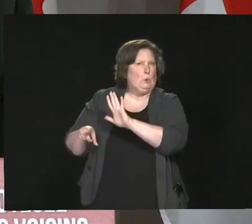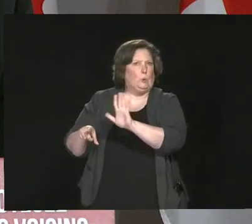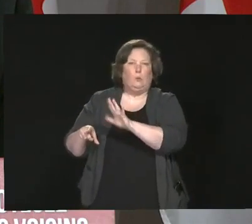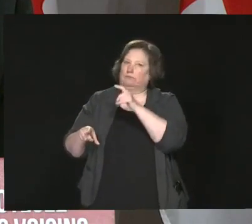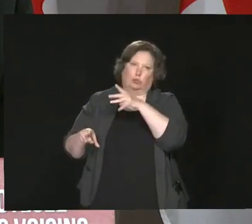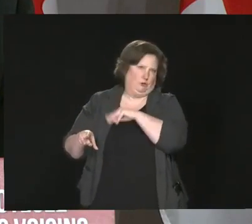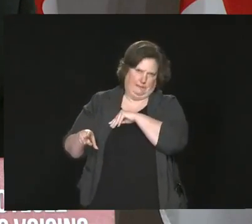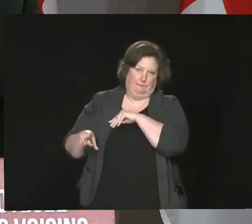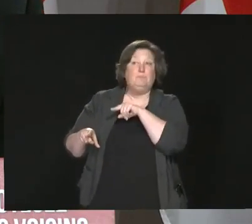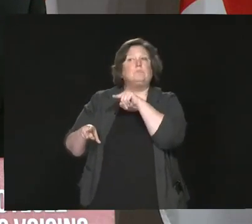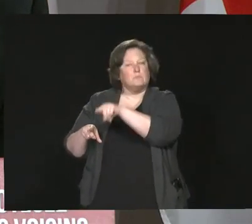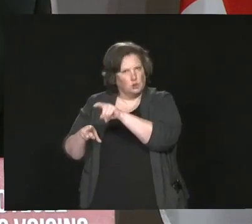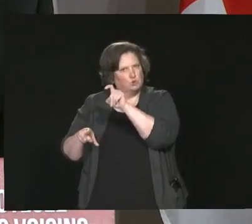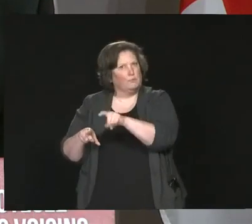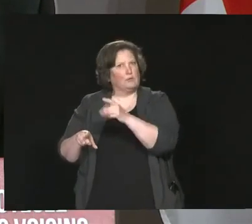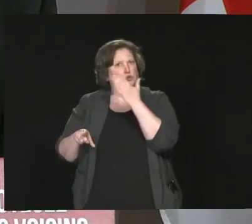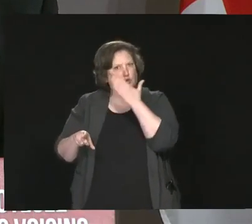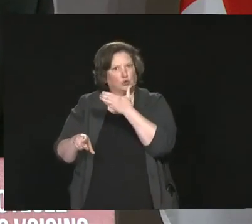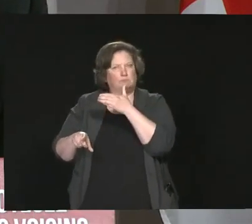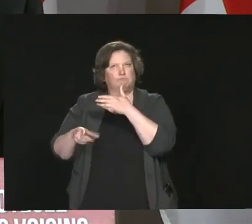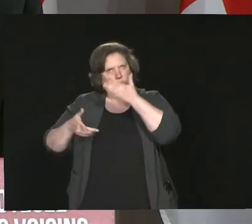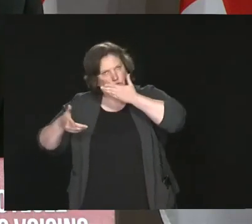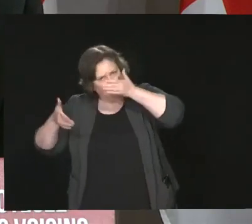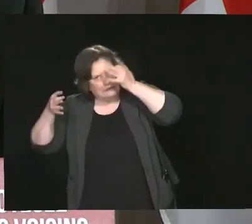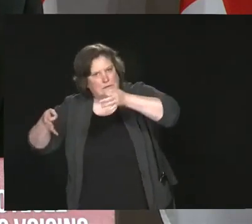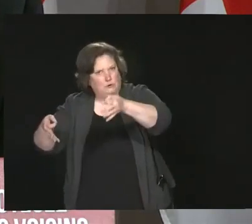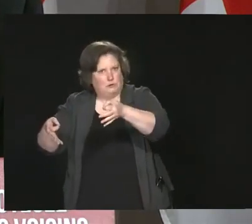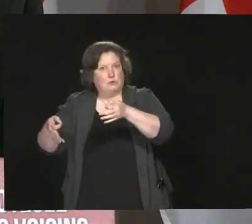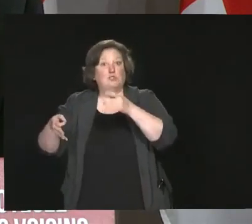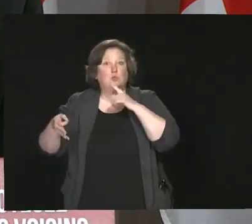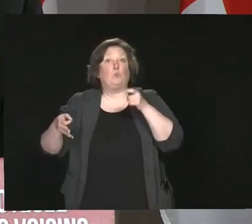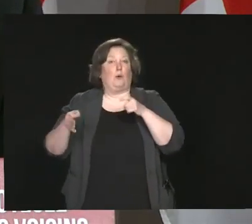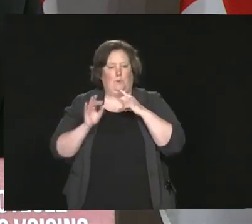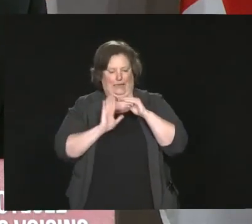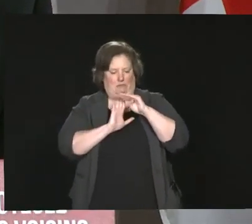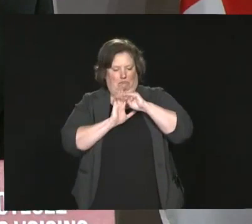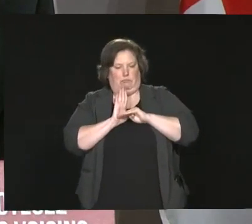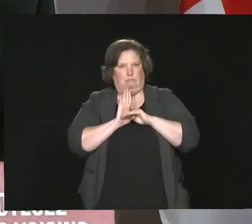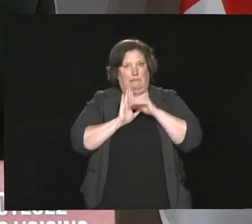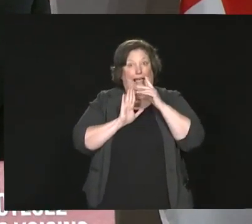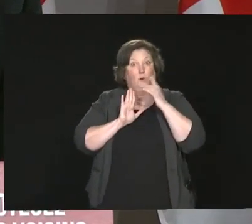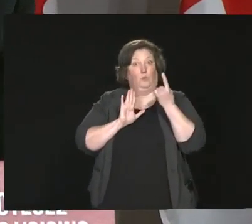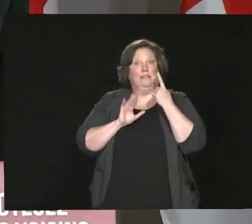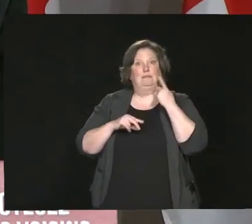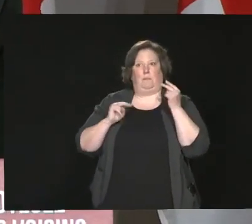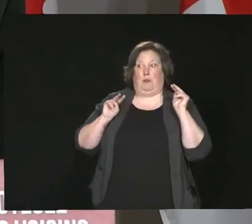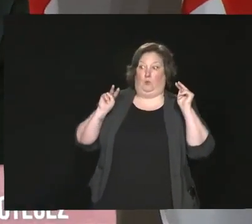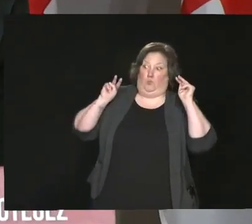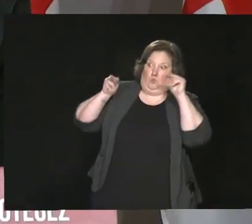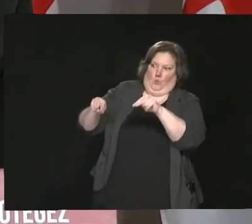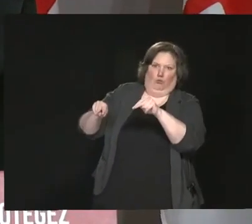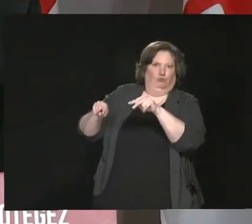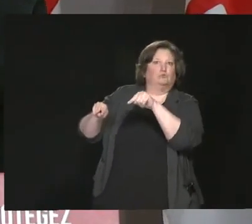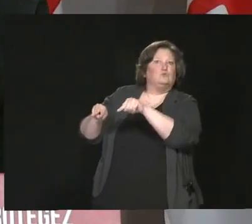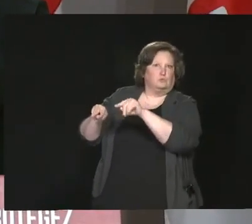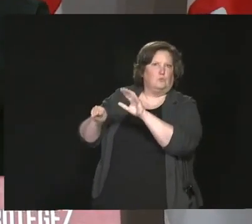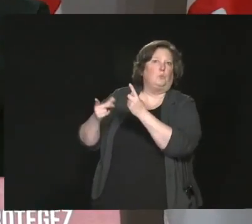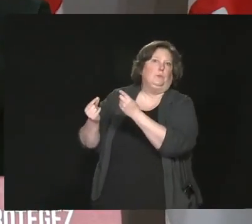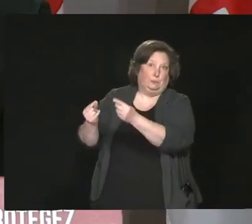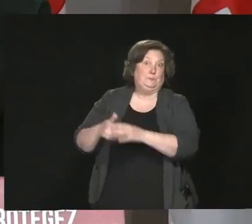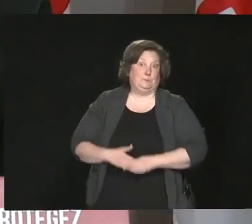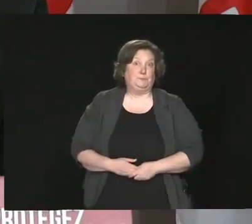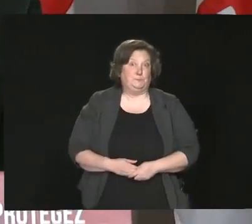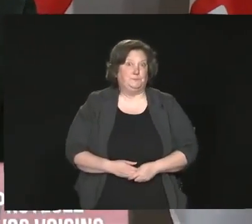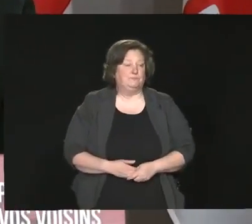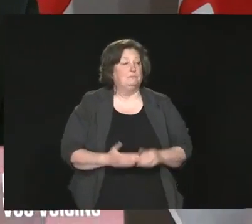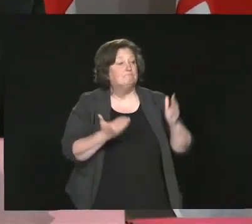oversight and accountability to ensure that that's done properly. Merci, Monsieur le Ministre. On va maintenant prendre les questions dans la salle. Thank en commençant you, par Mackenzie. Minister. We'll now take